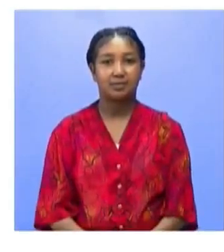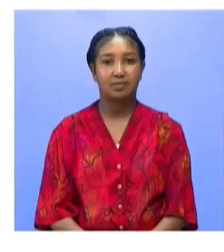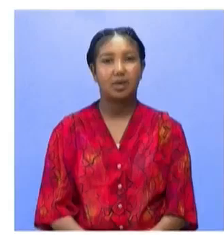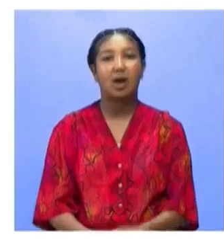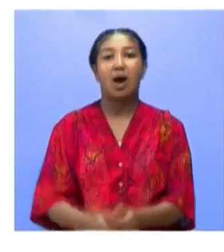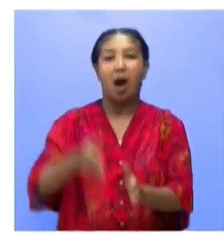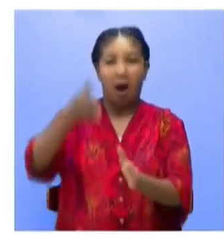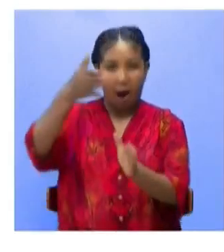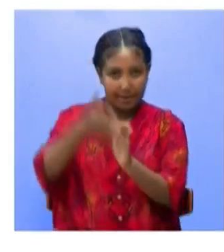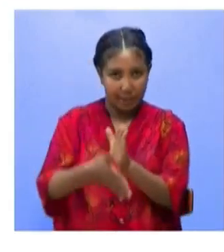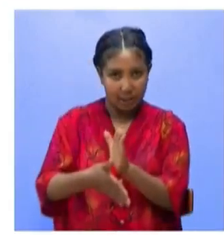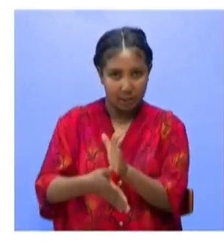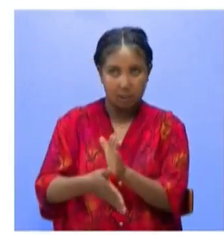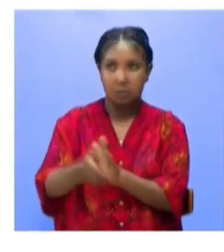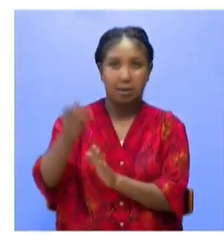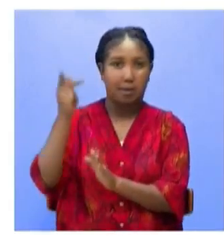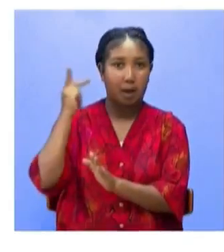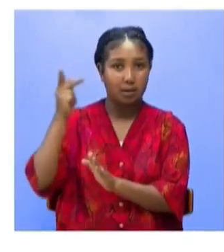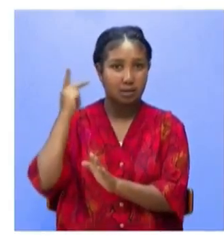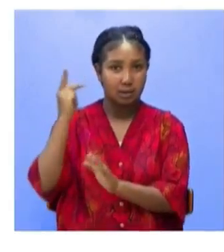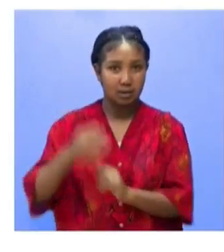happened in the past.